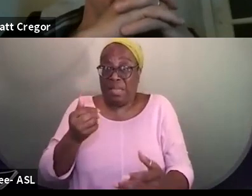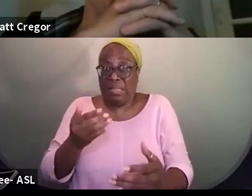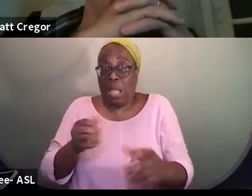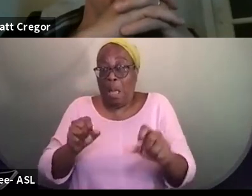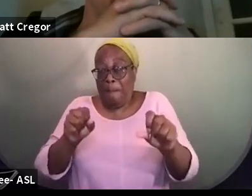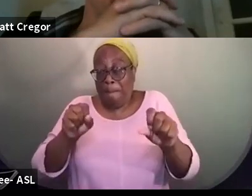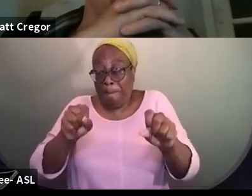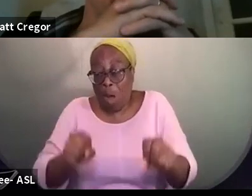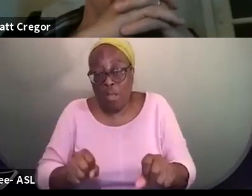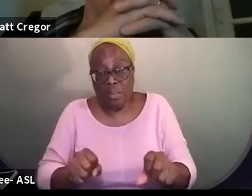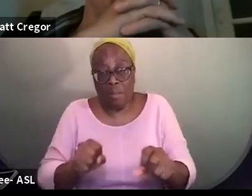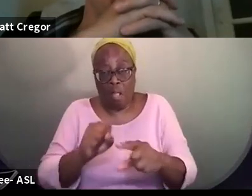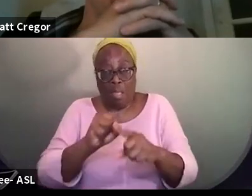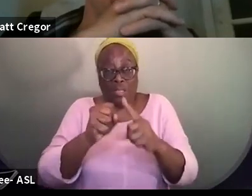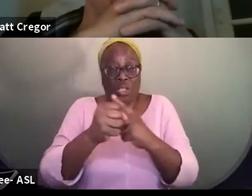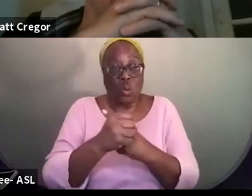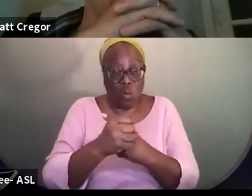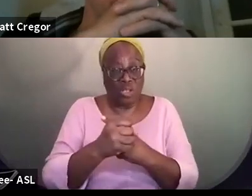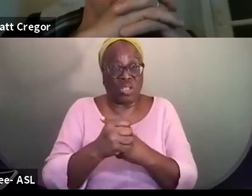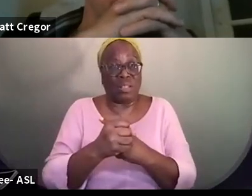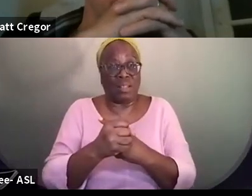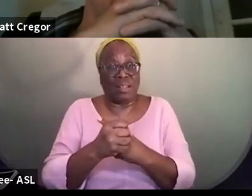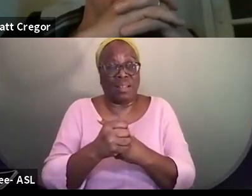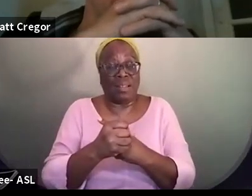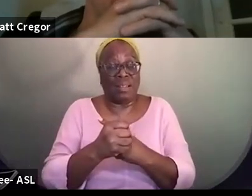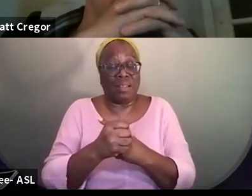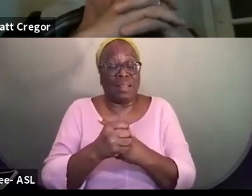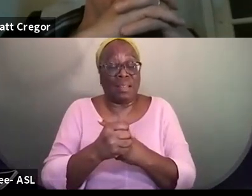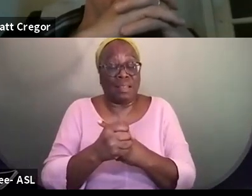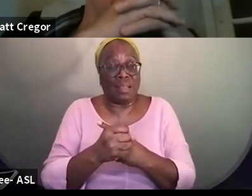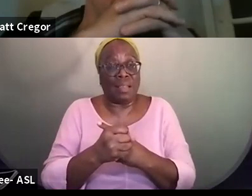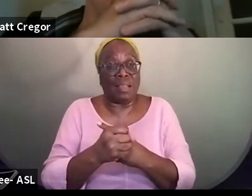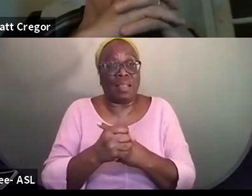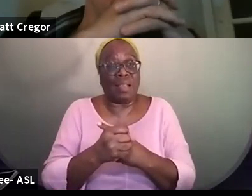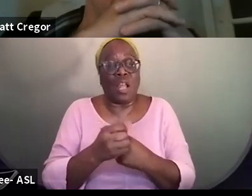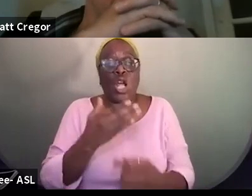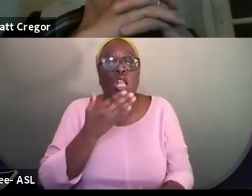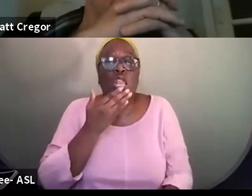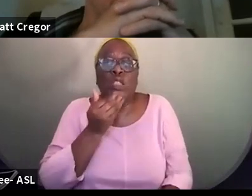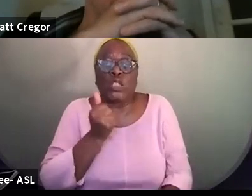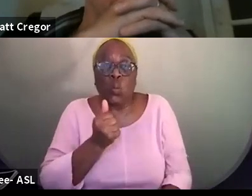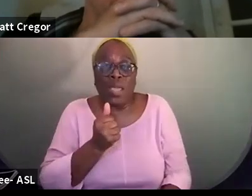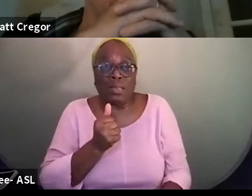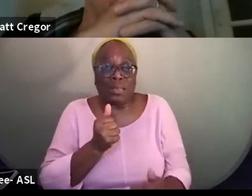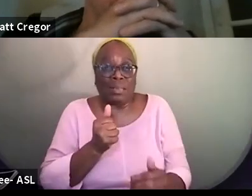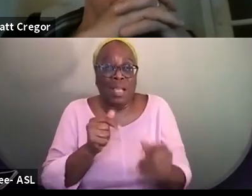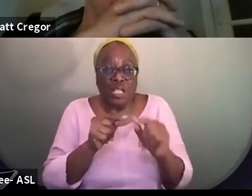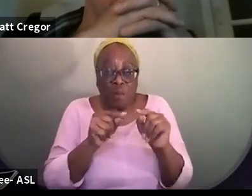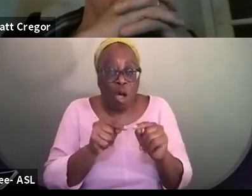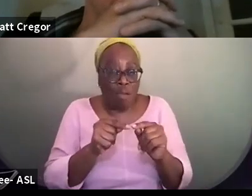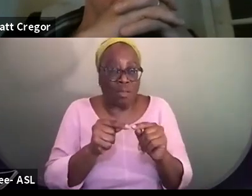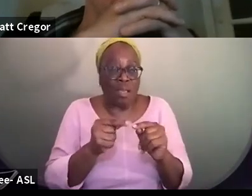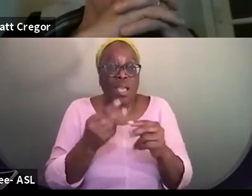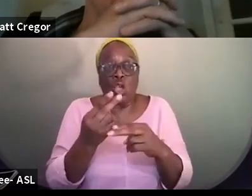and she even had a slide that demonstrated that the sweet spot would be a combination